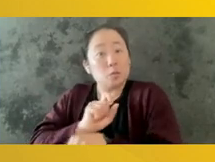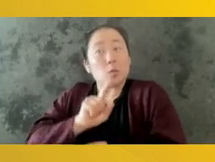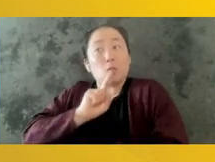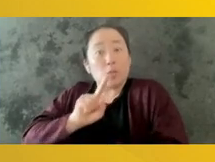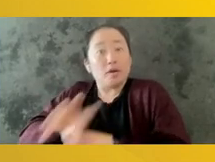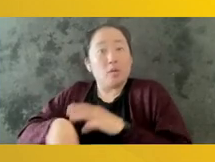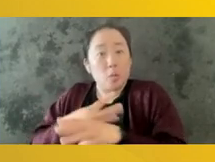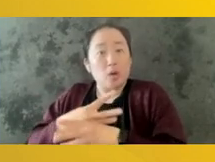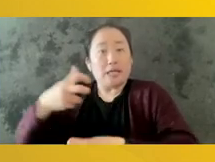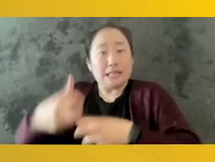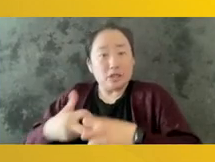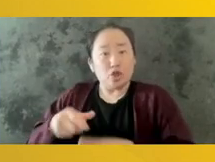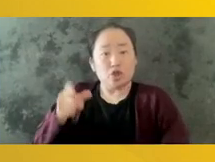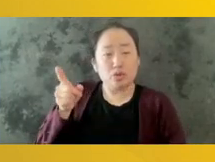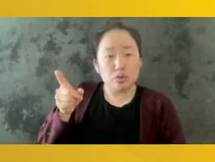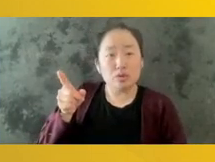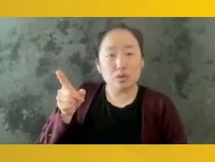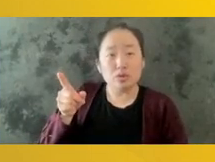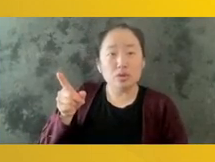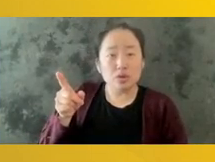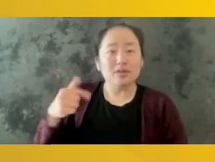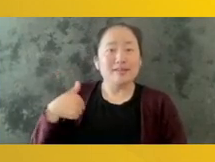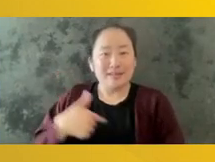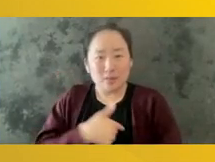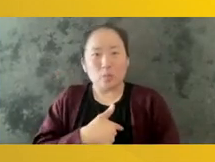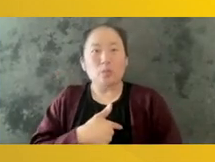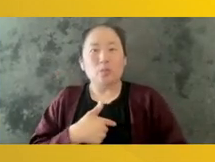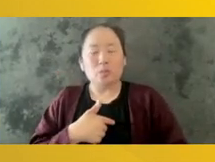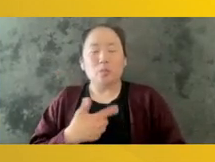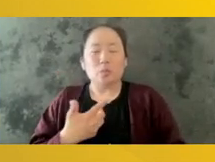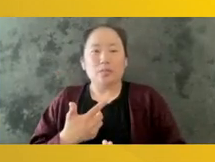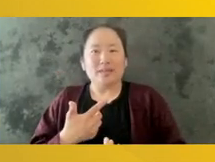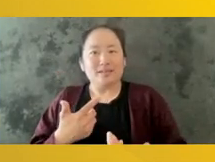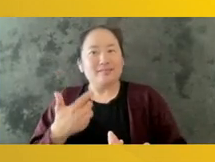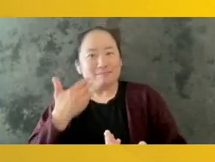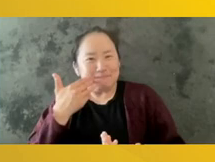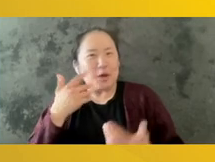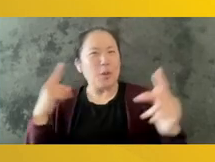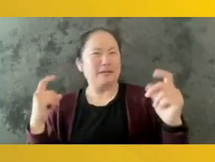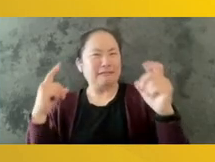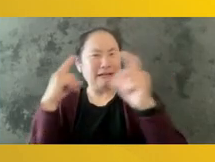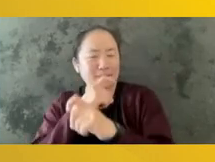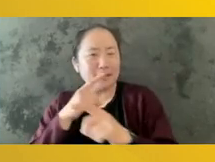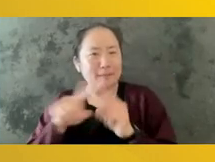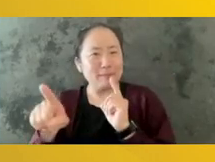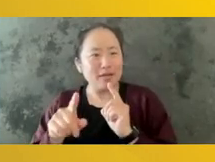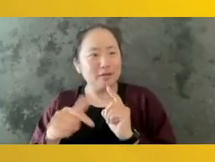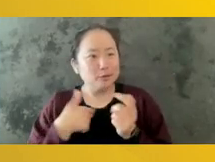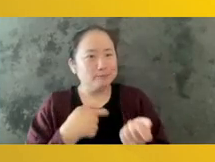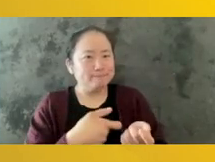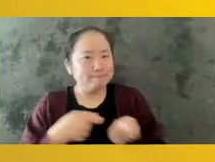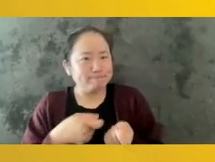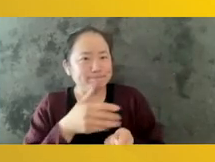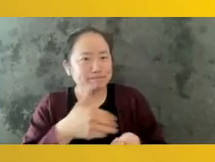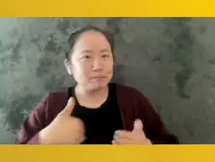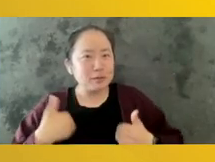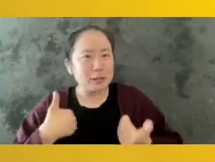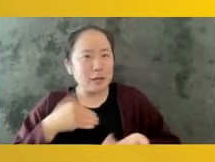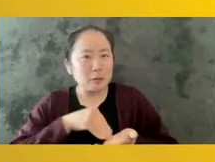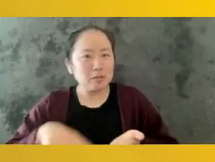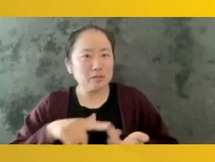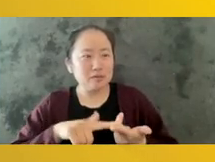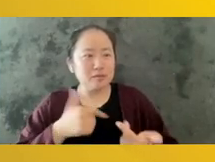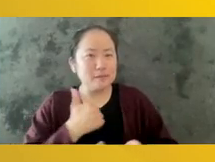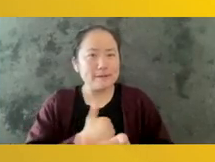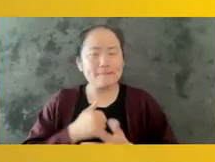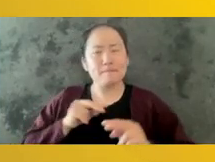issue, that we're, it's very complex, but to be able to get, these young stakeholders involved early to try to figure out problem